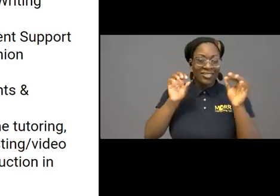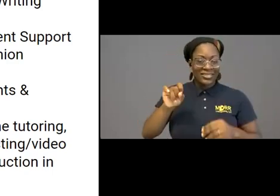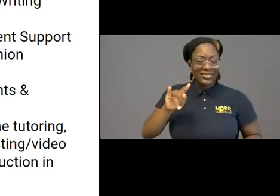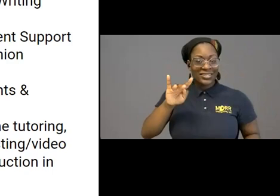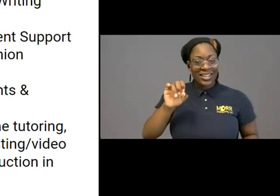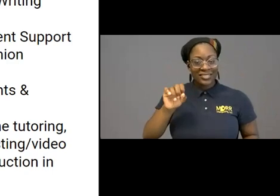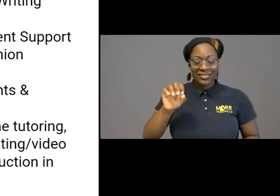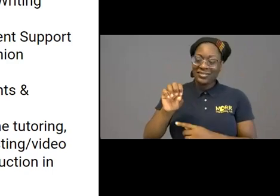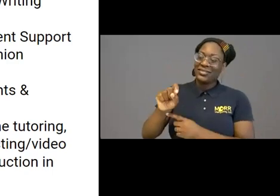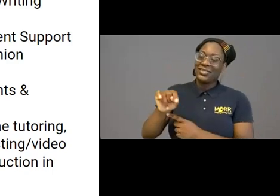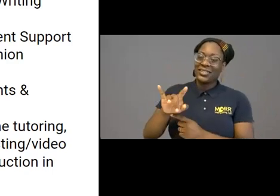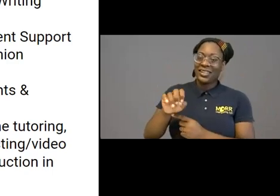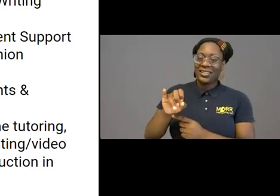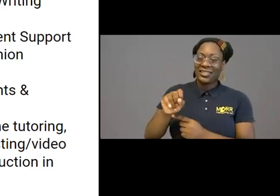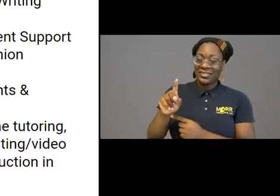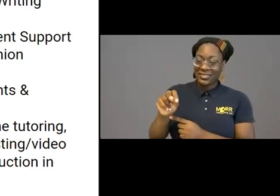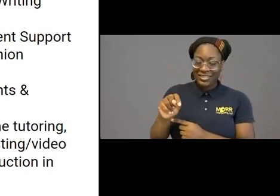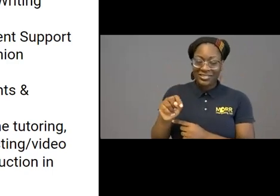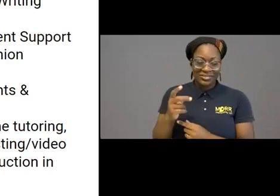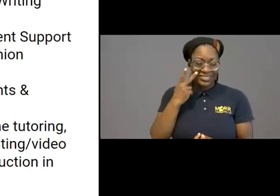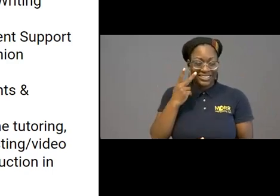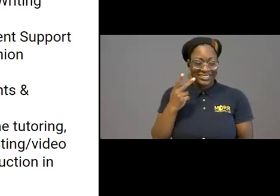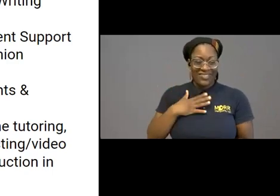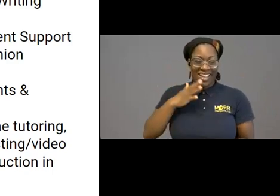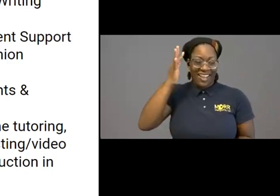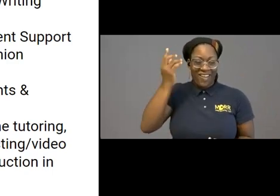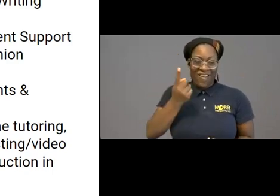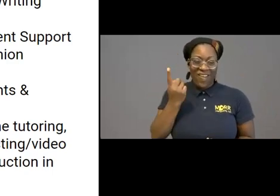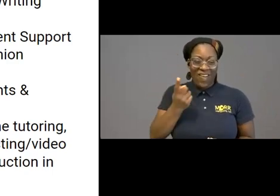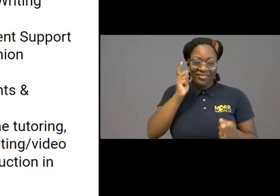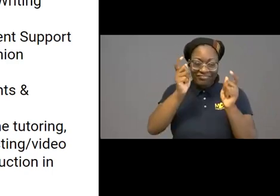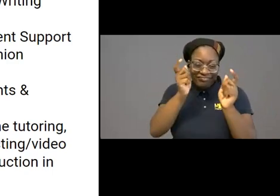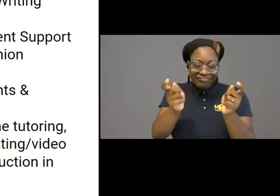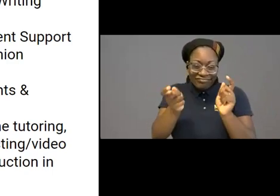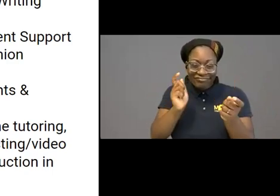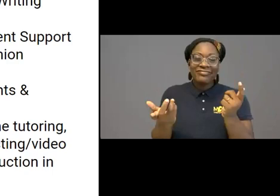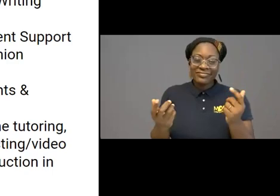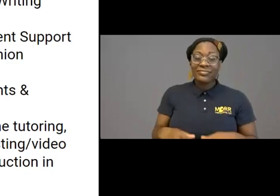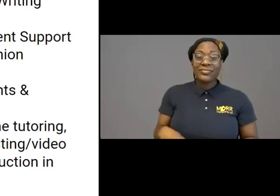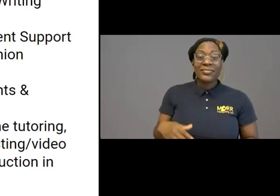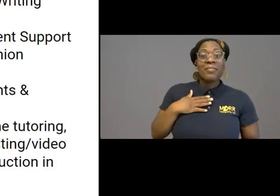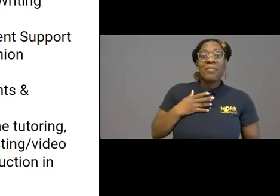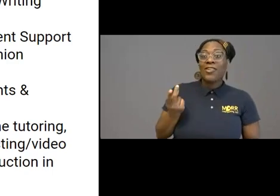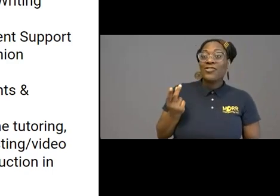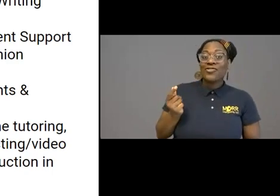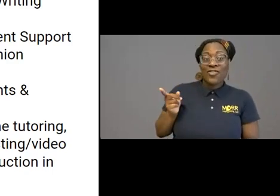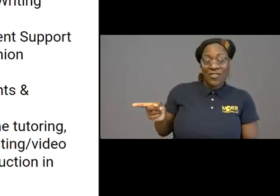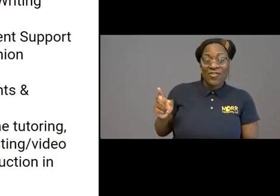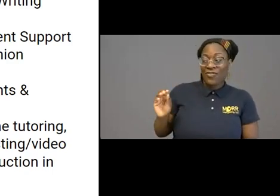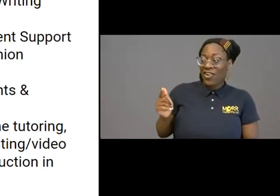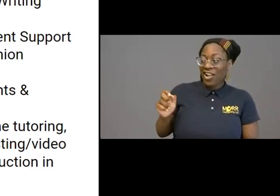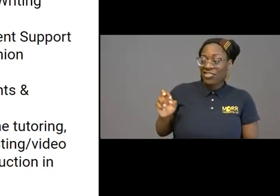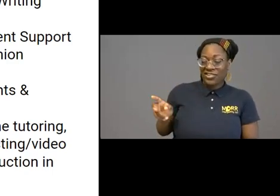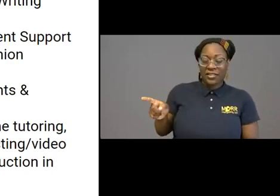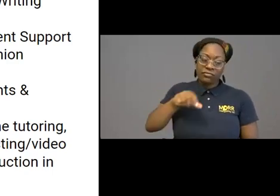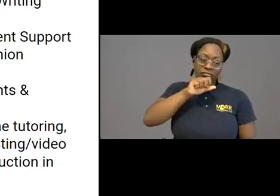Chinese crested. So he pretty much always has clothing on. He loves wearing clothes. He doesn't really like being naked. So